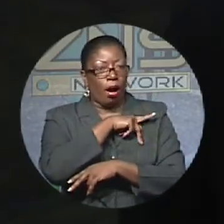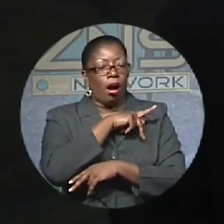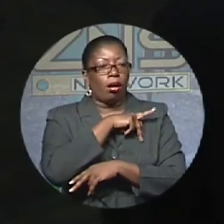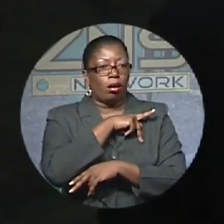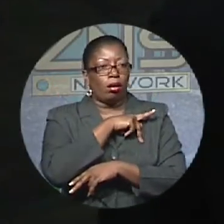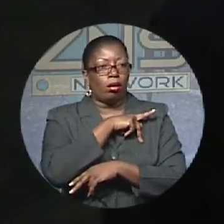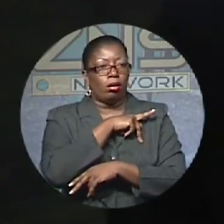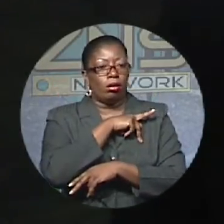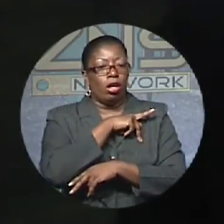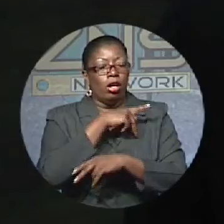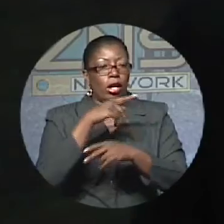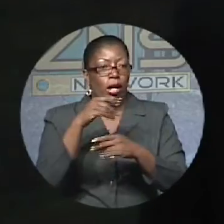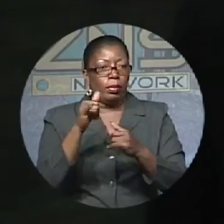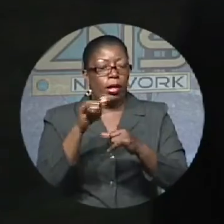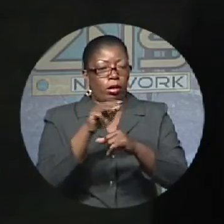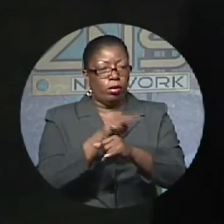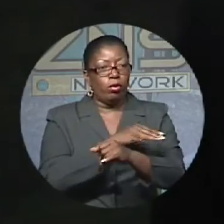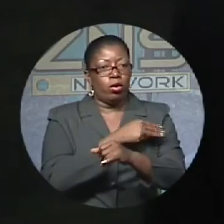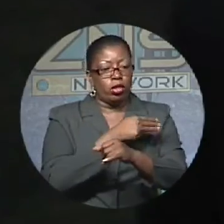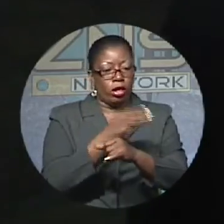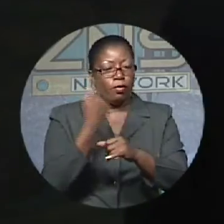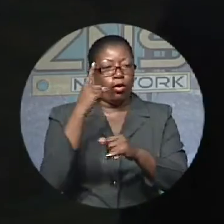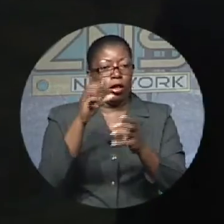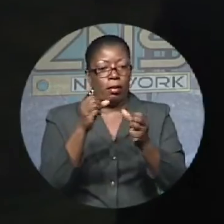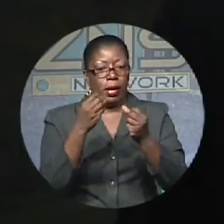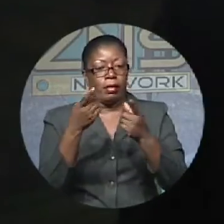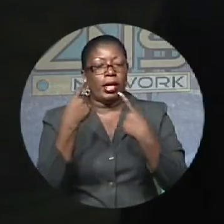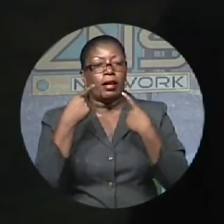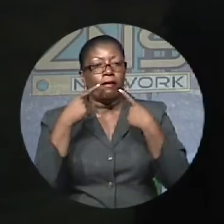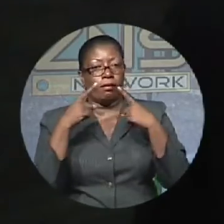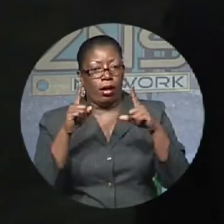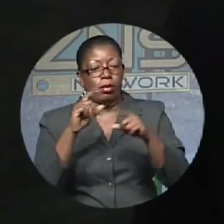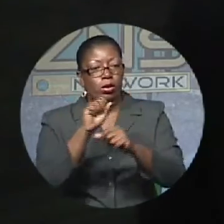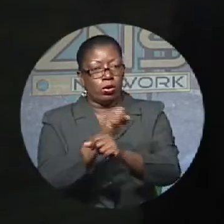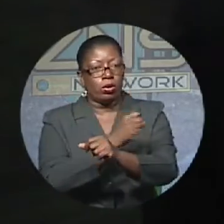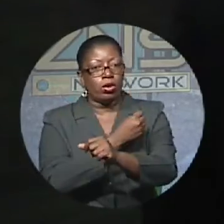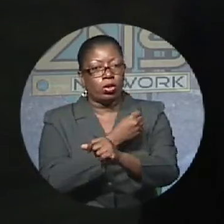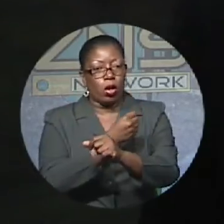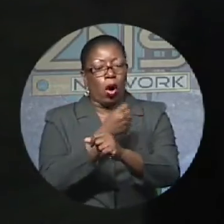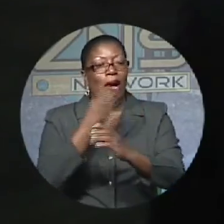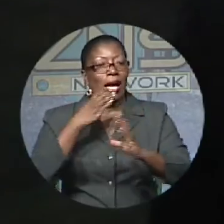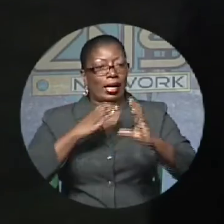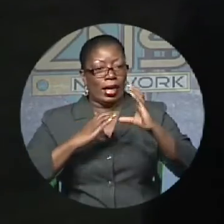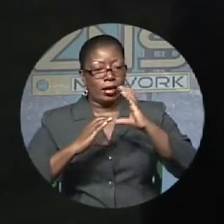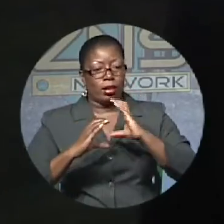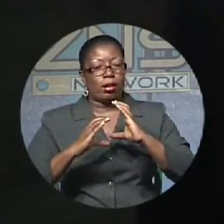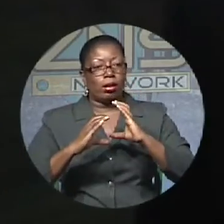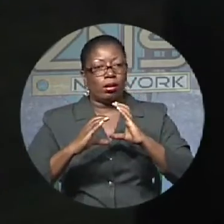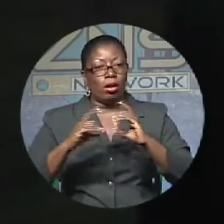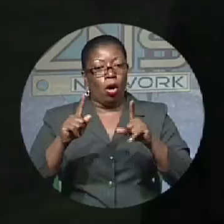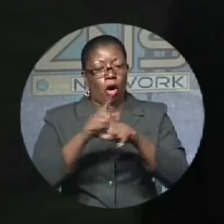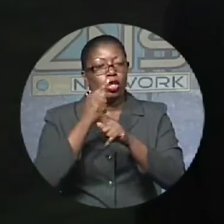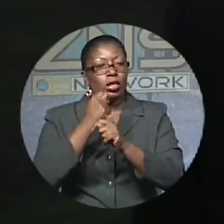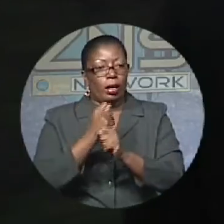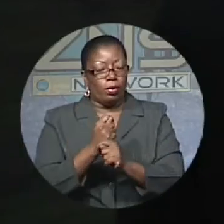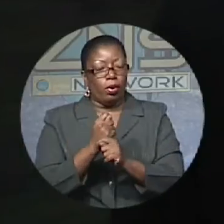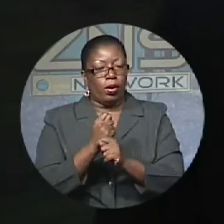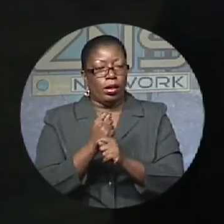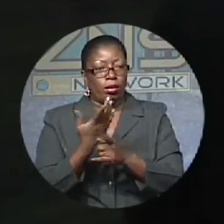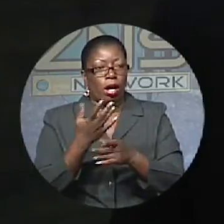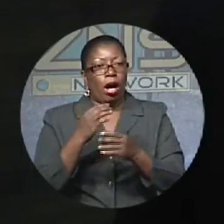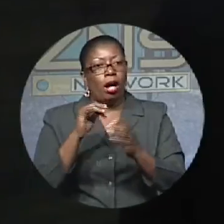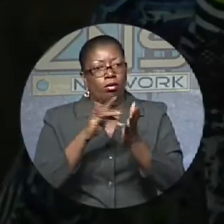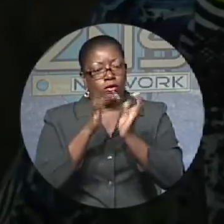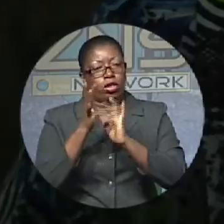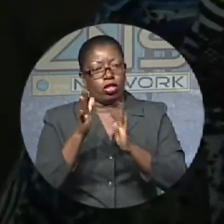string arrangements for many of the very popular songs, both classical and contemporary Christian, have been